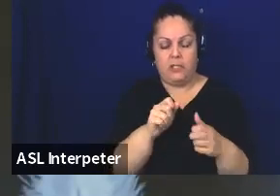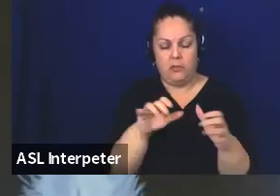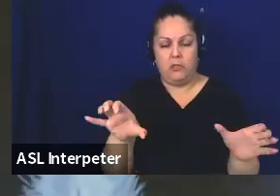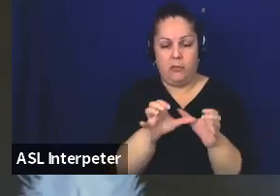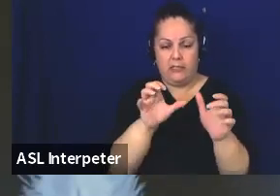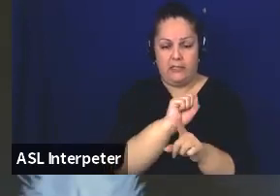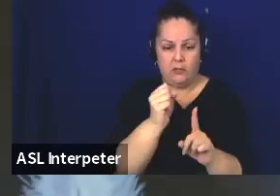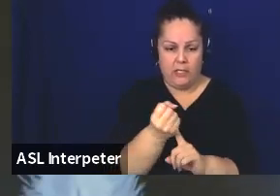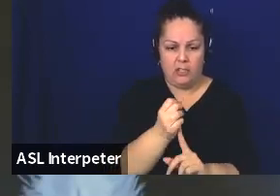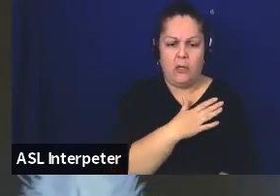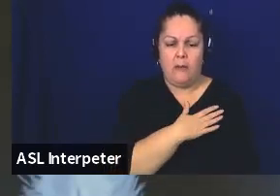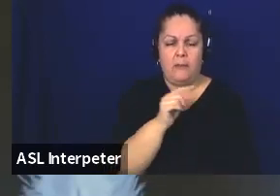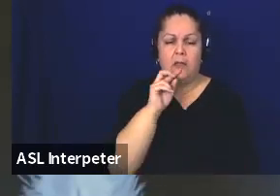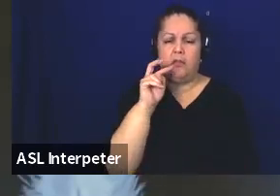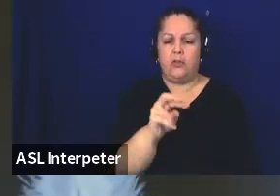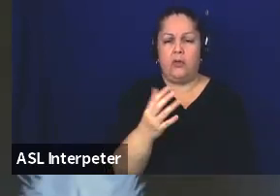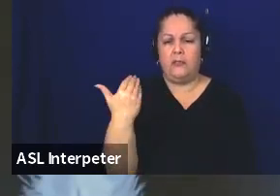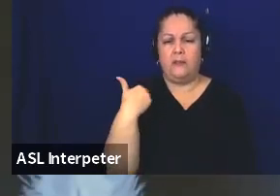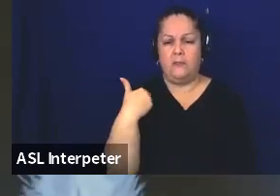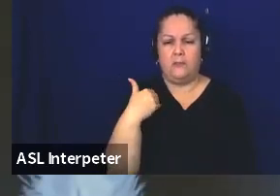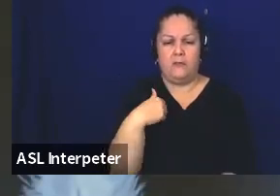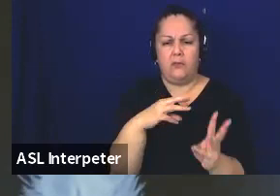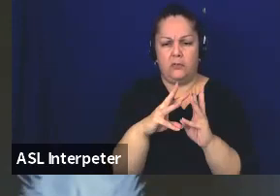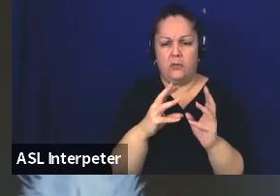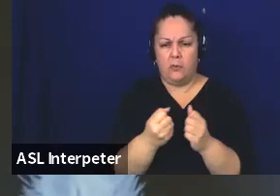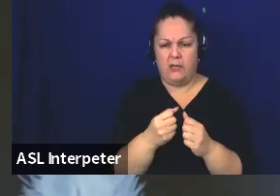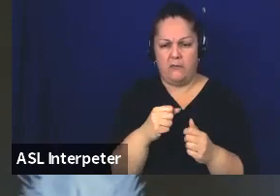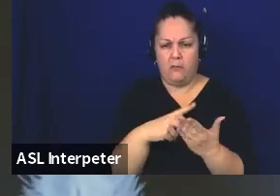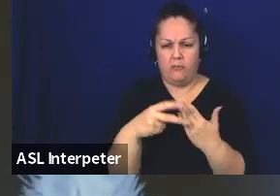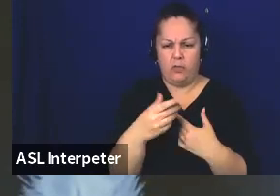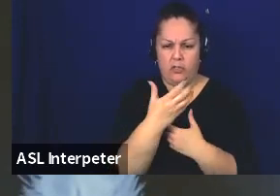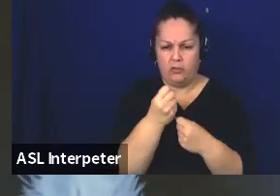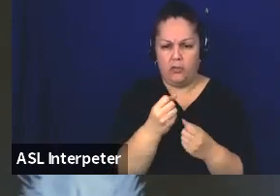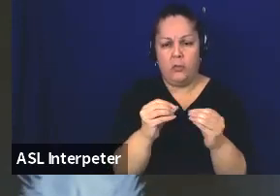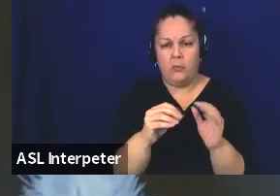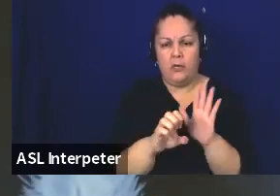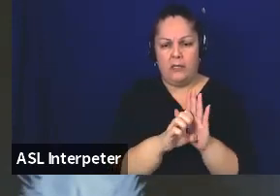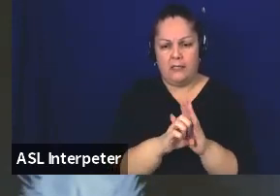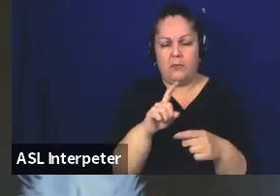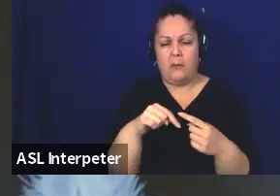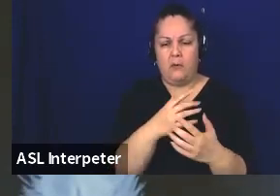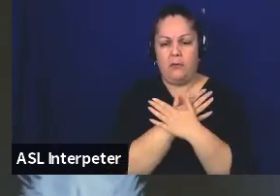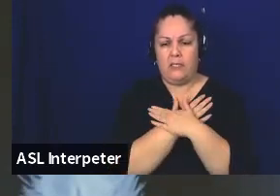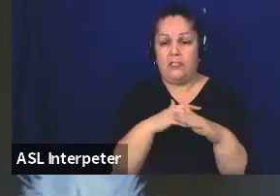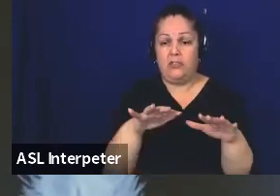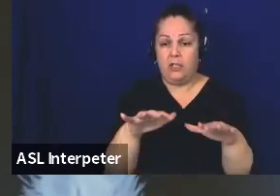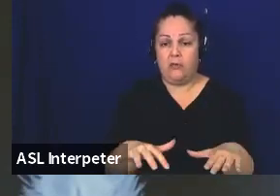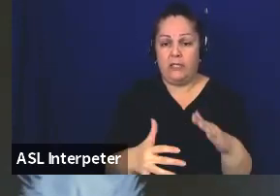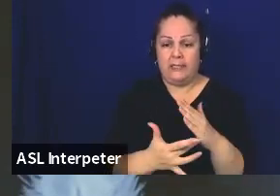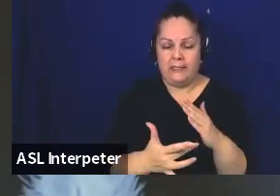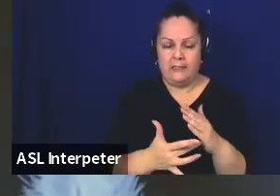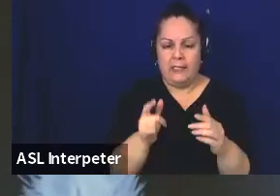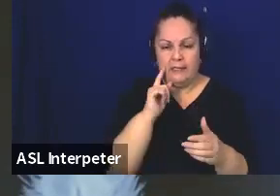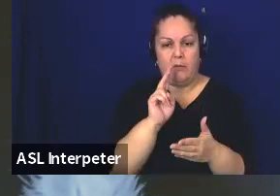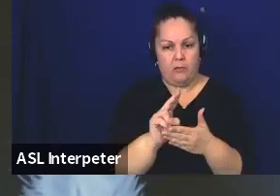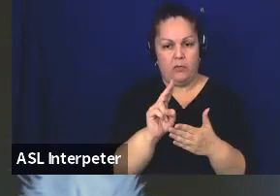situation. Please refer back to those previous Project Trust webinars for further examples of relaxation and grounding techniques that will be useful